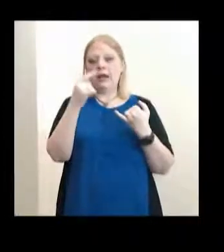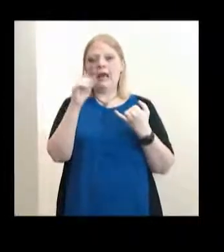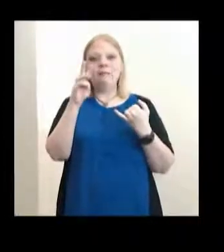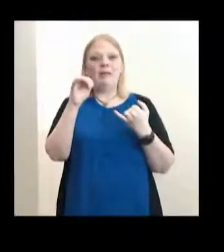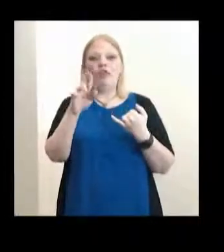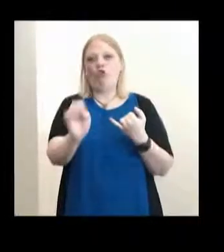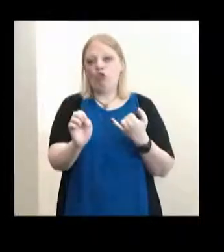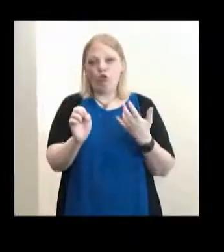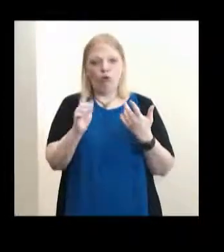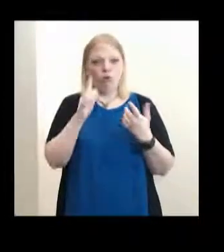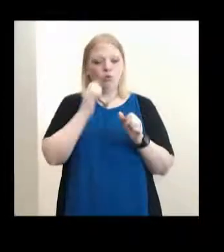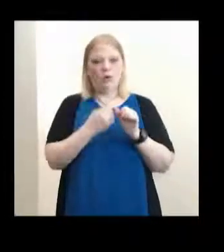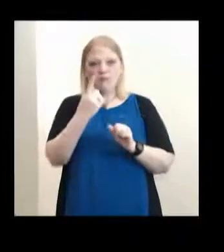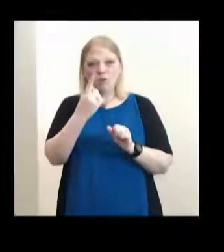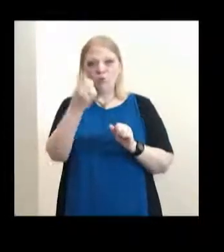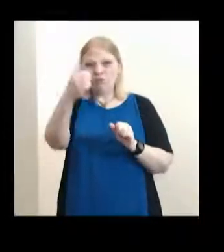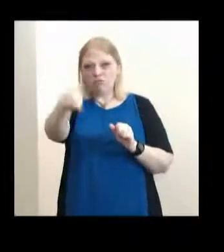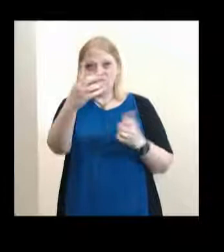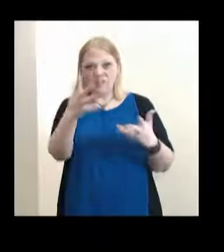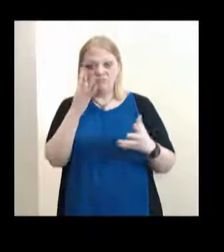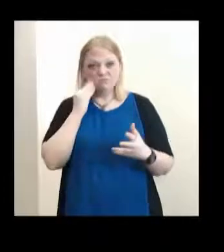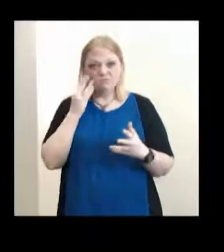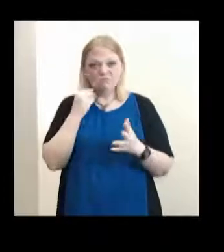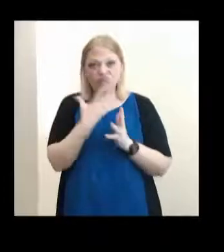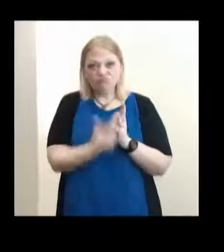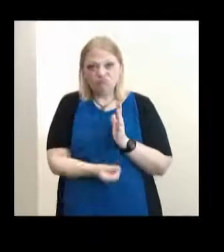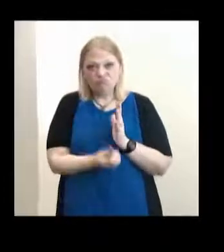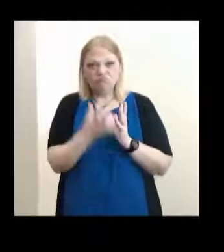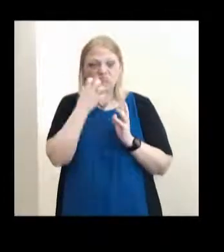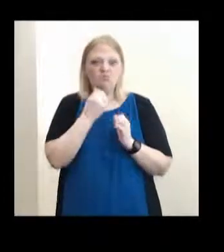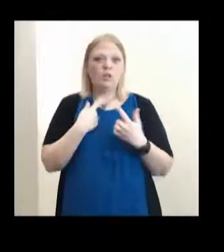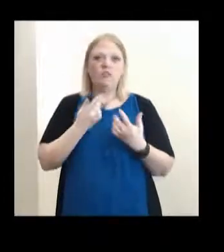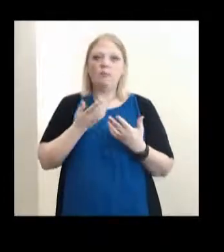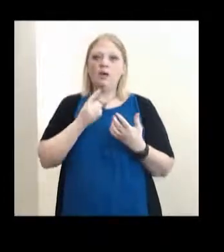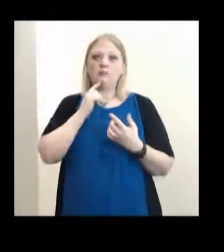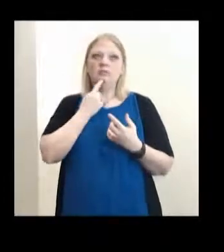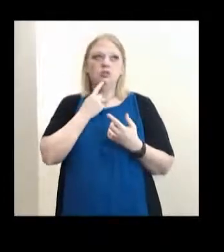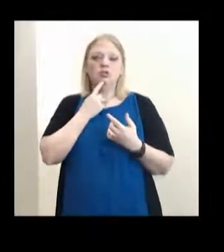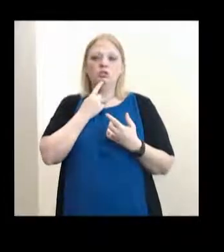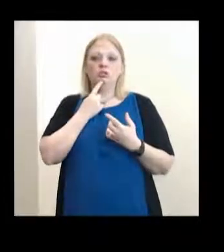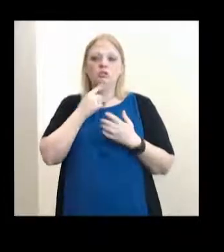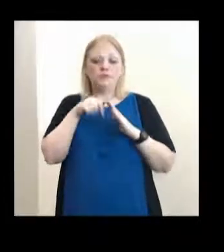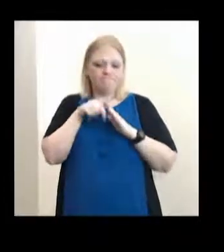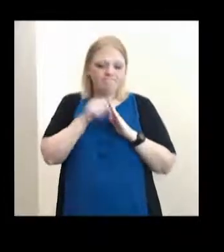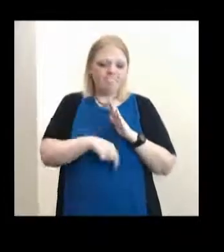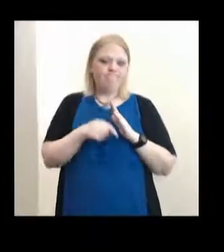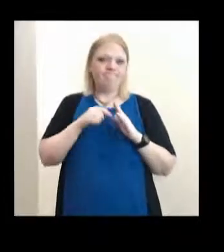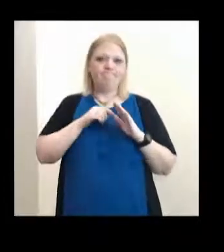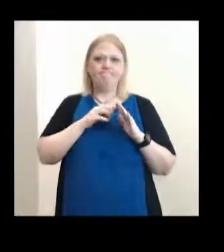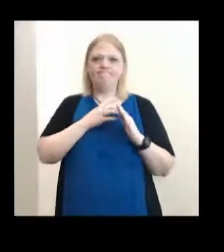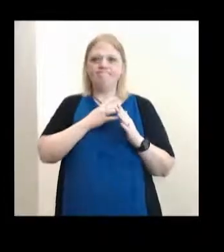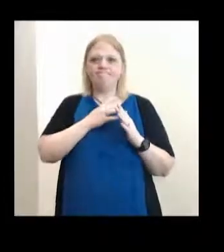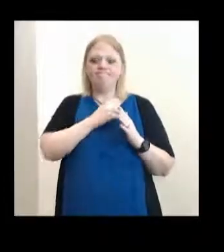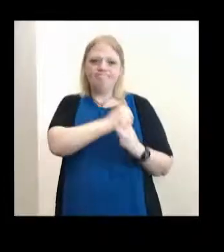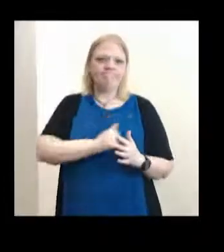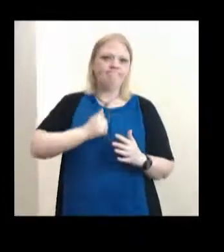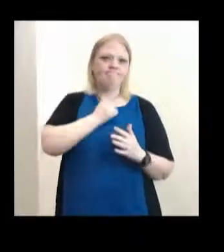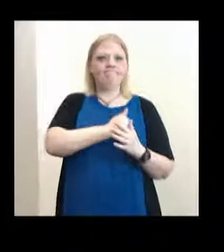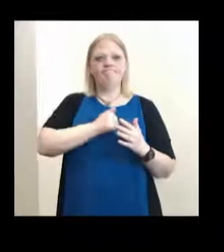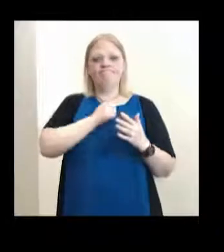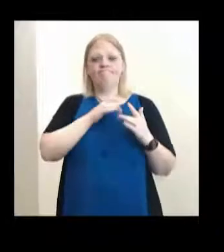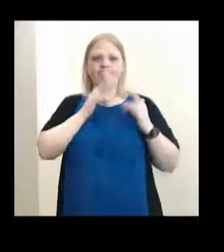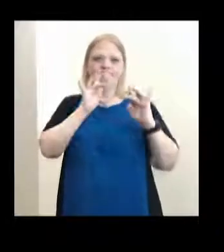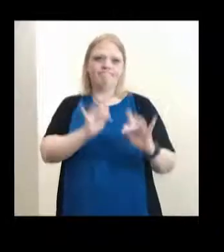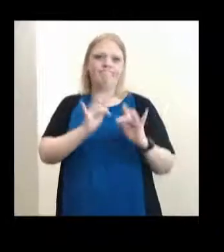all those who've lost a loved one, you have my deepest condolences on what truly has been a very sad part